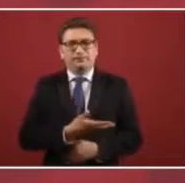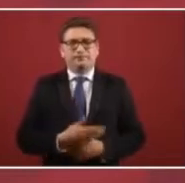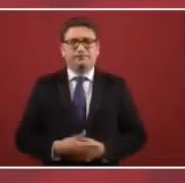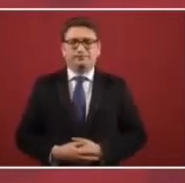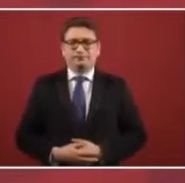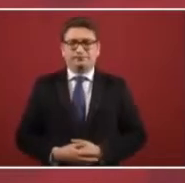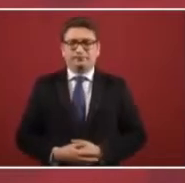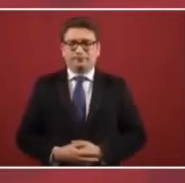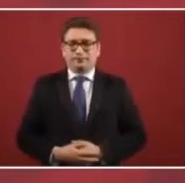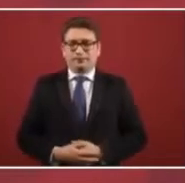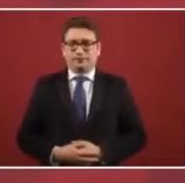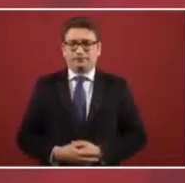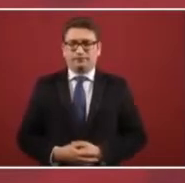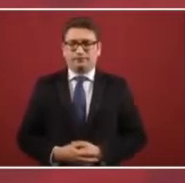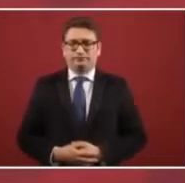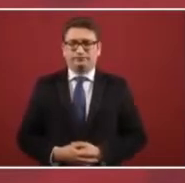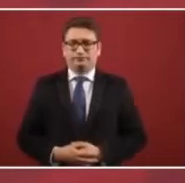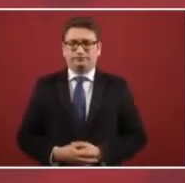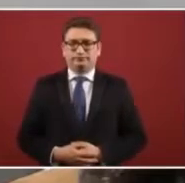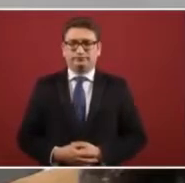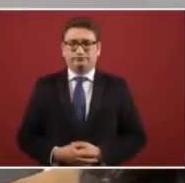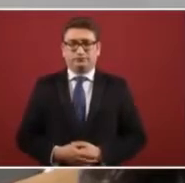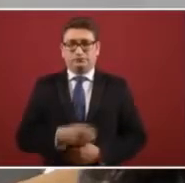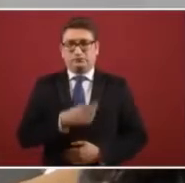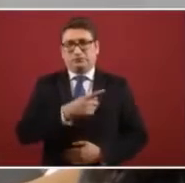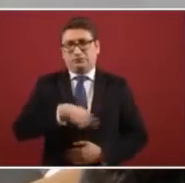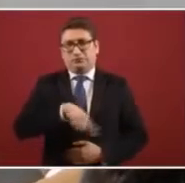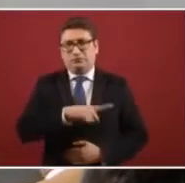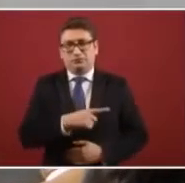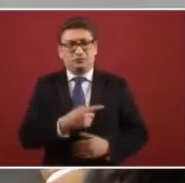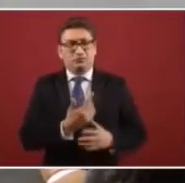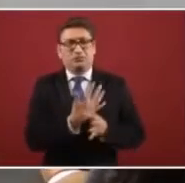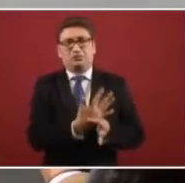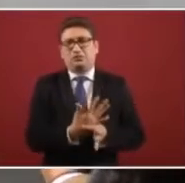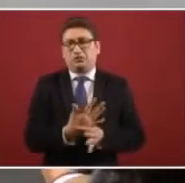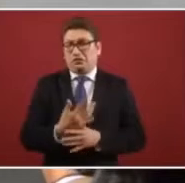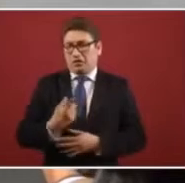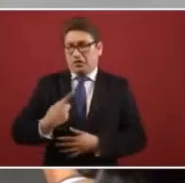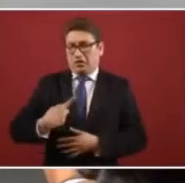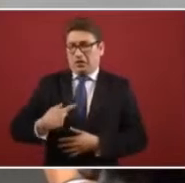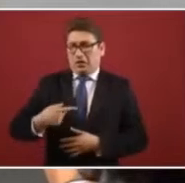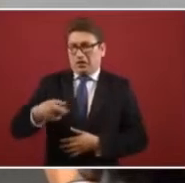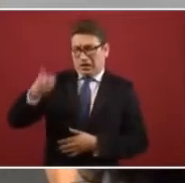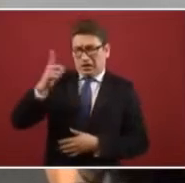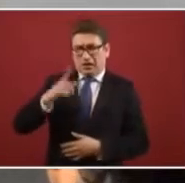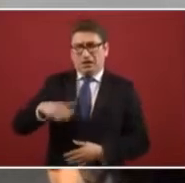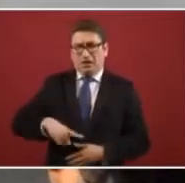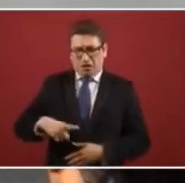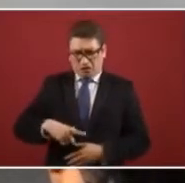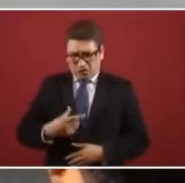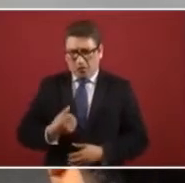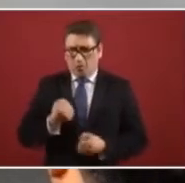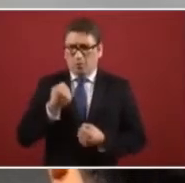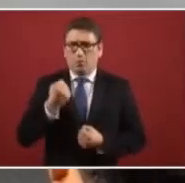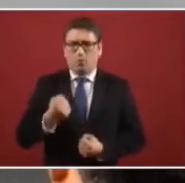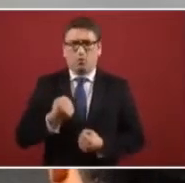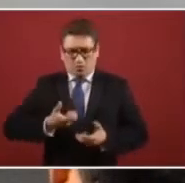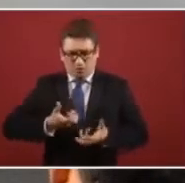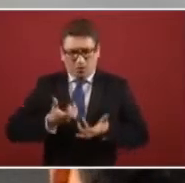or voicemen that we need to use a heavy hand, because that's how they